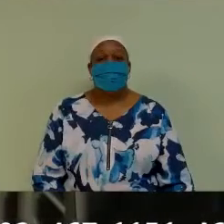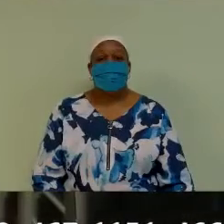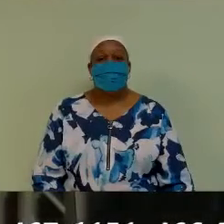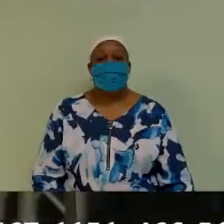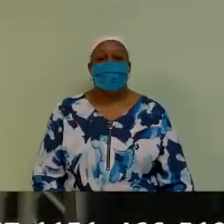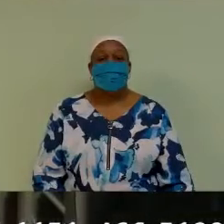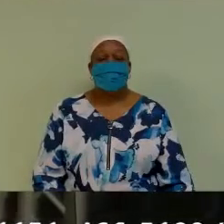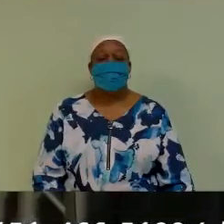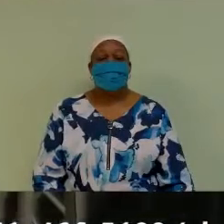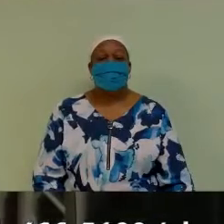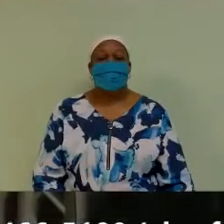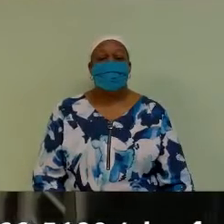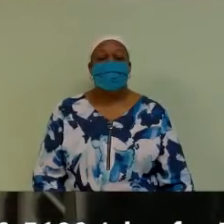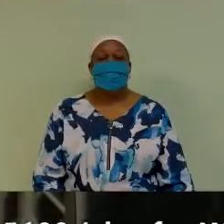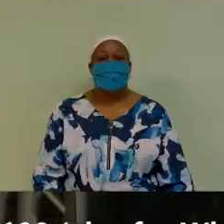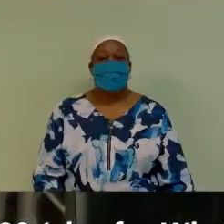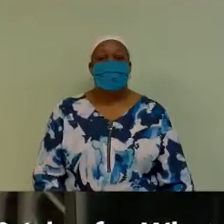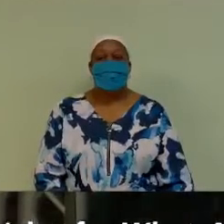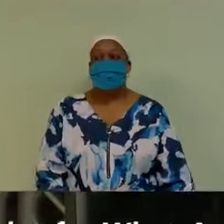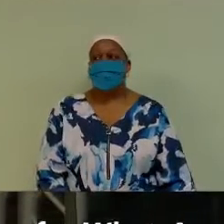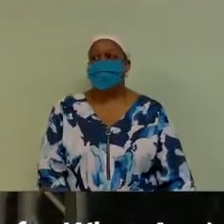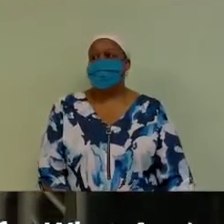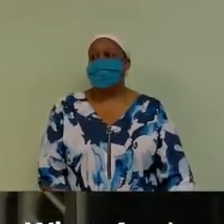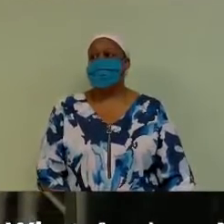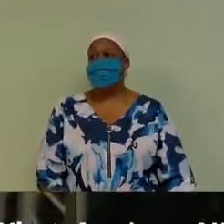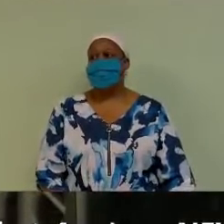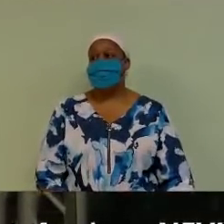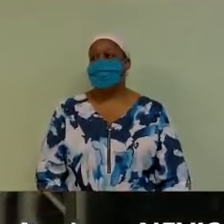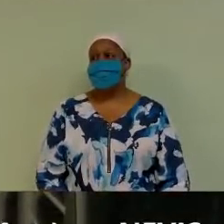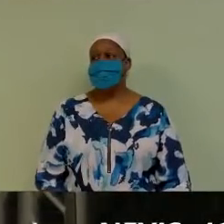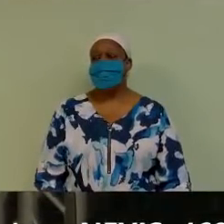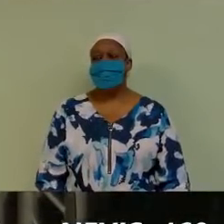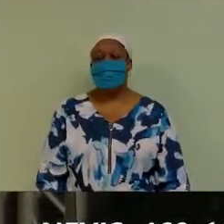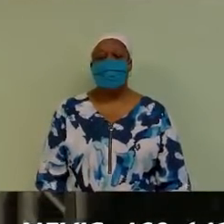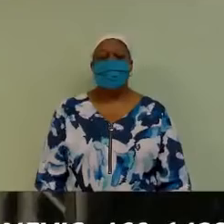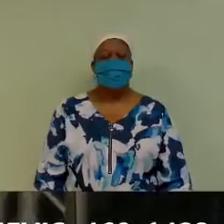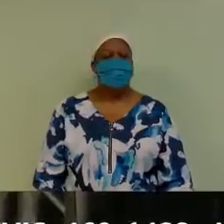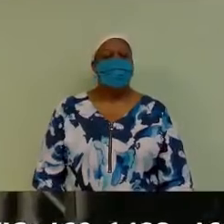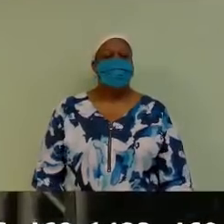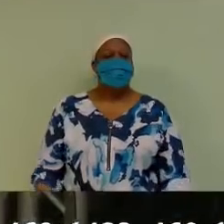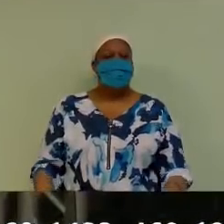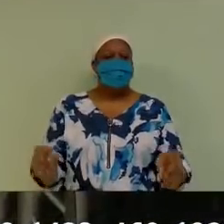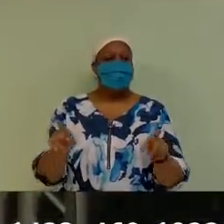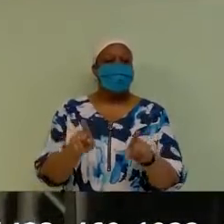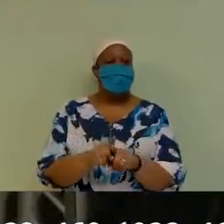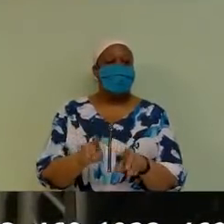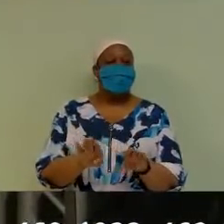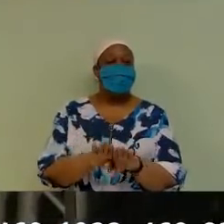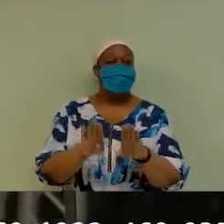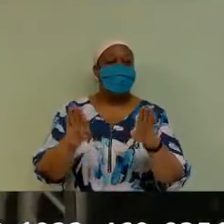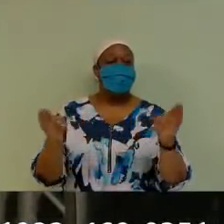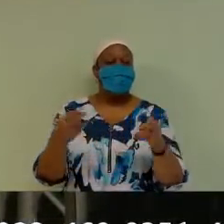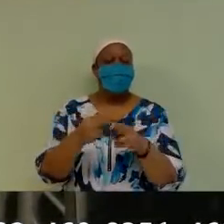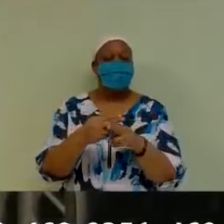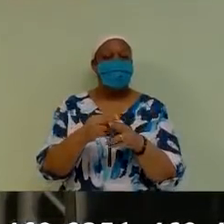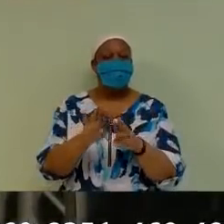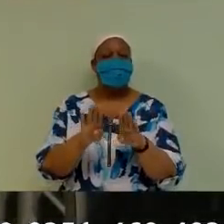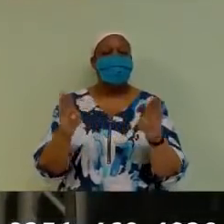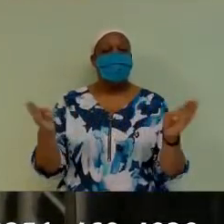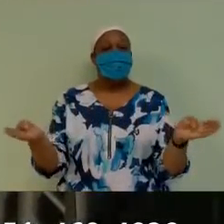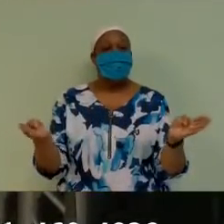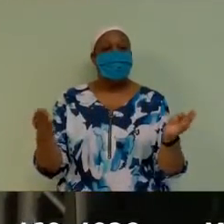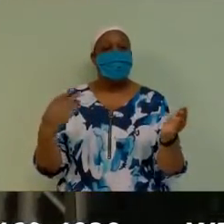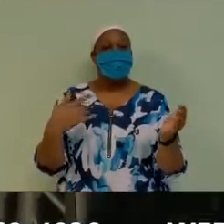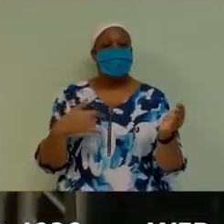This next question goes to Dr. Wilkinson. As we move to reopen our country, we will